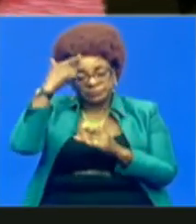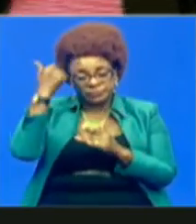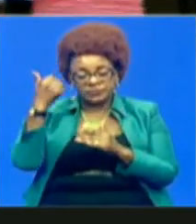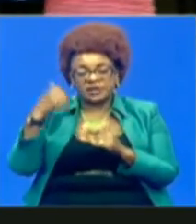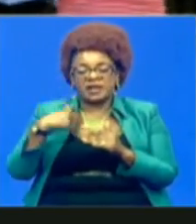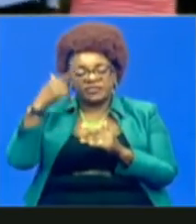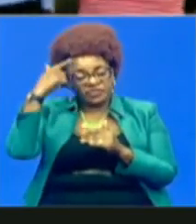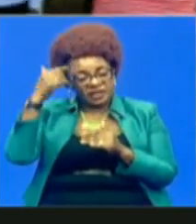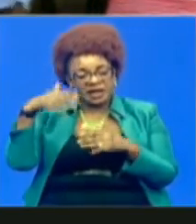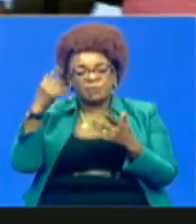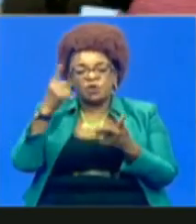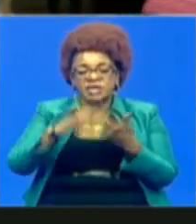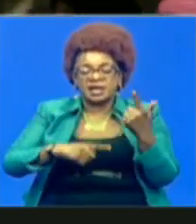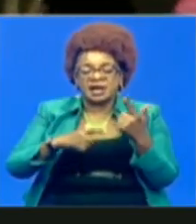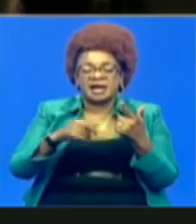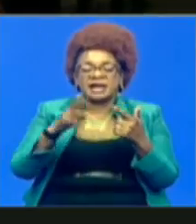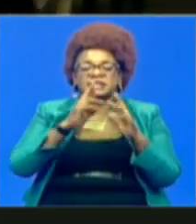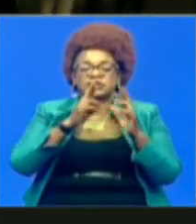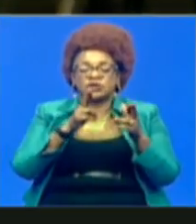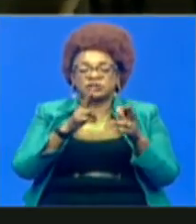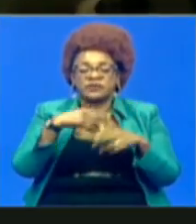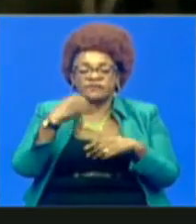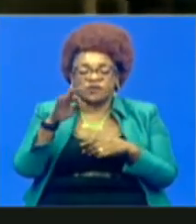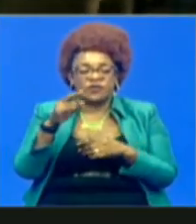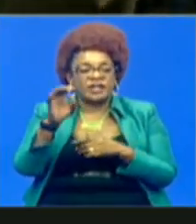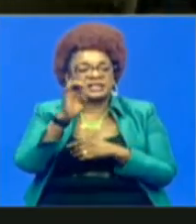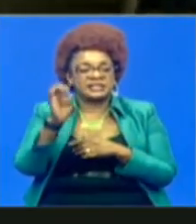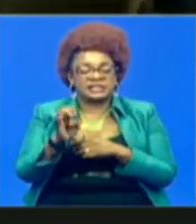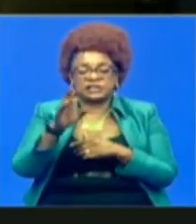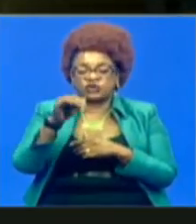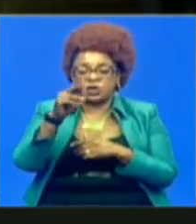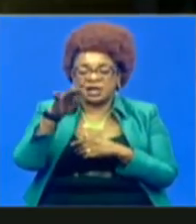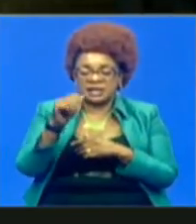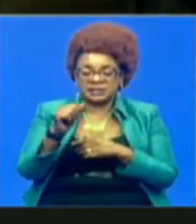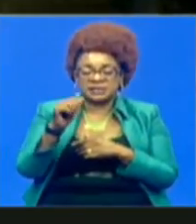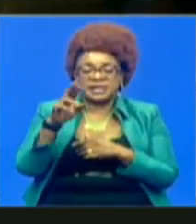results to lift up the performance of the exchange. Julian Amboko, NTV.